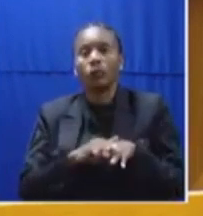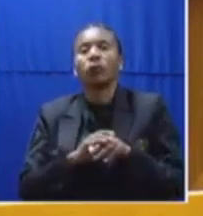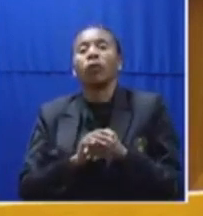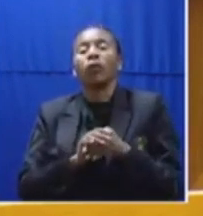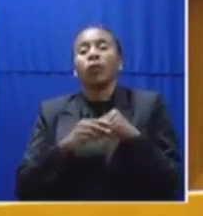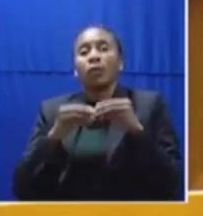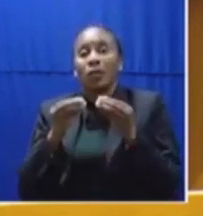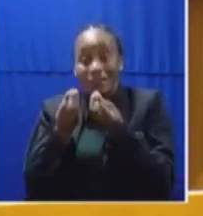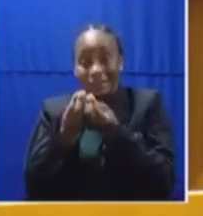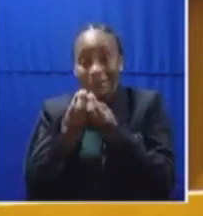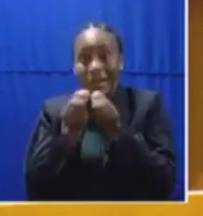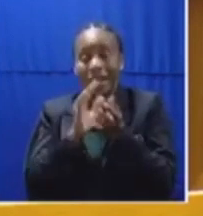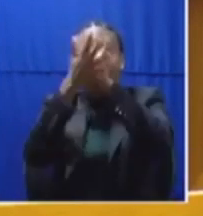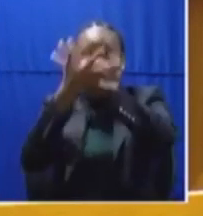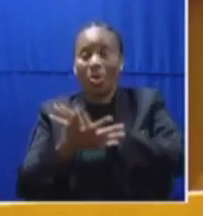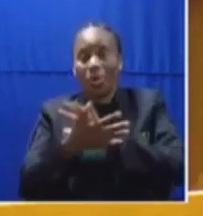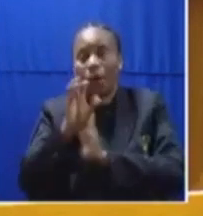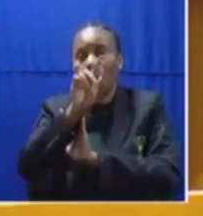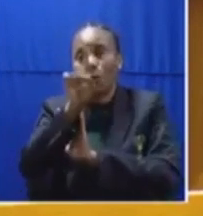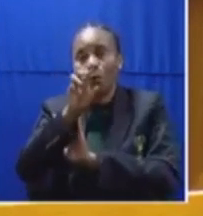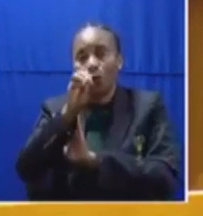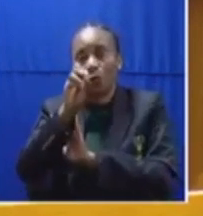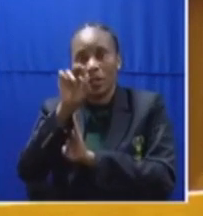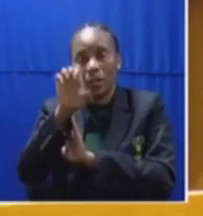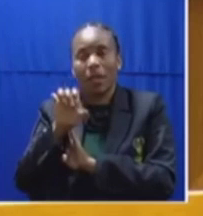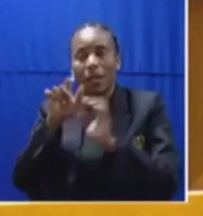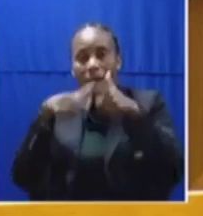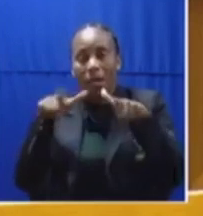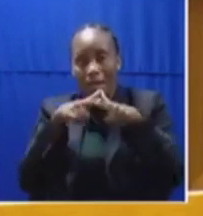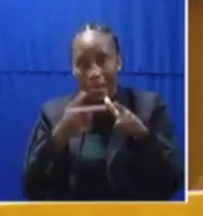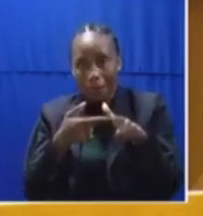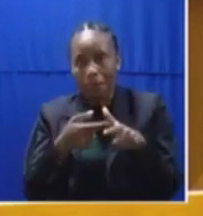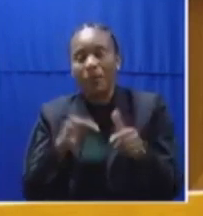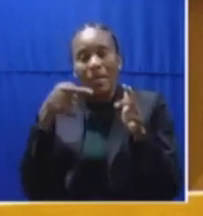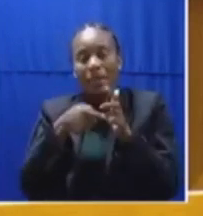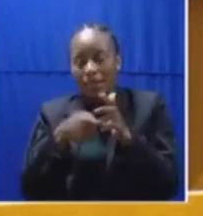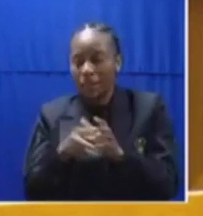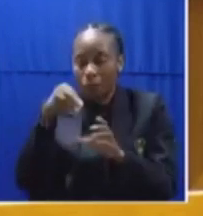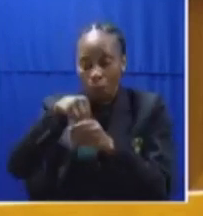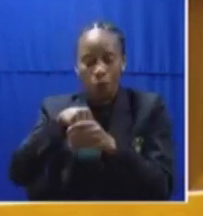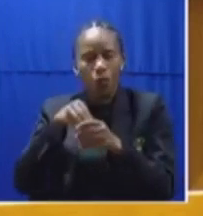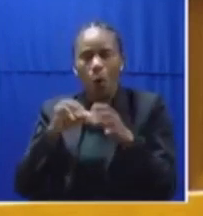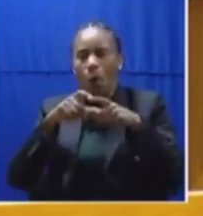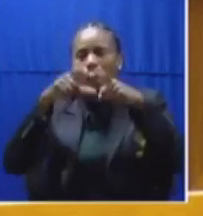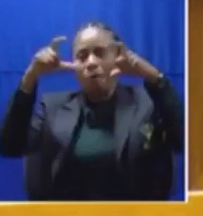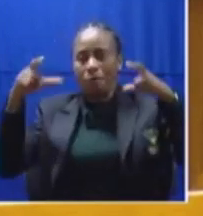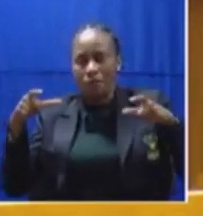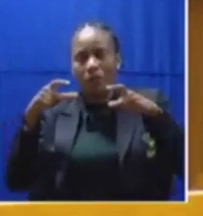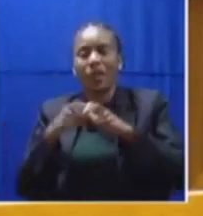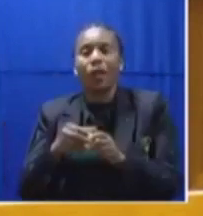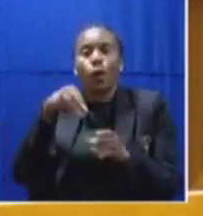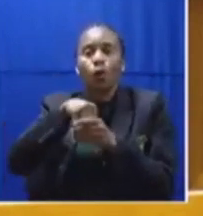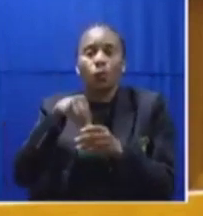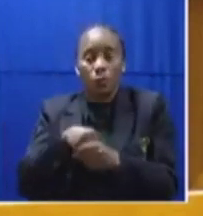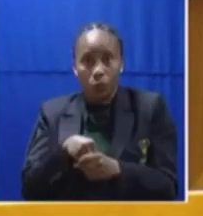layer. The Kigali Amendment may possibly be the single largest real contribution the world has made so far